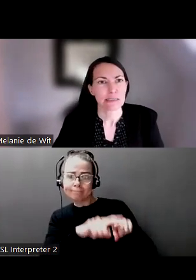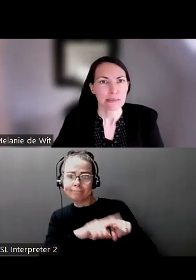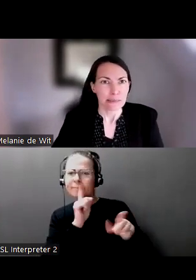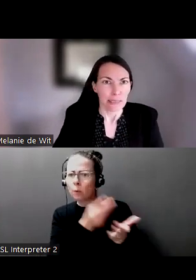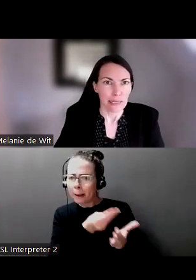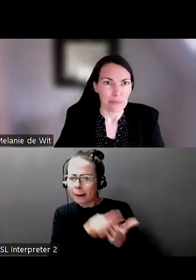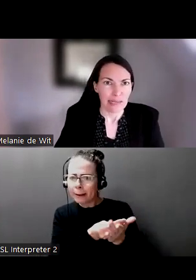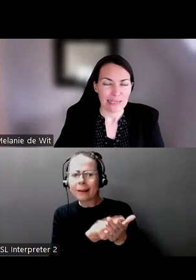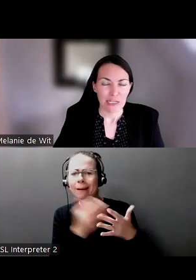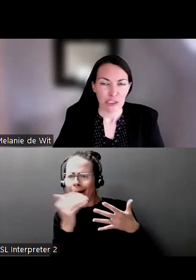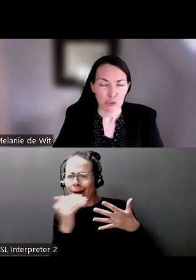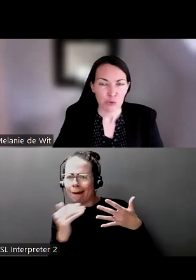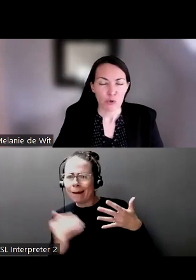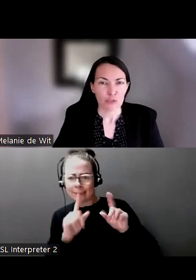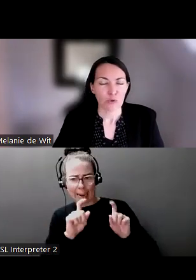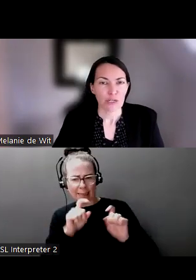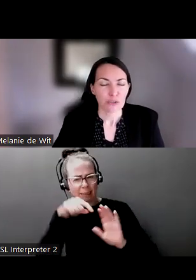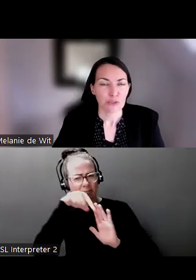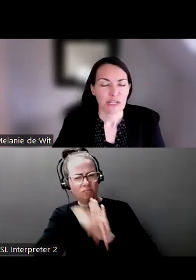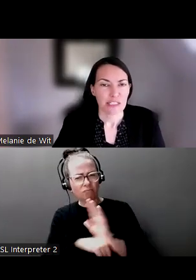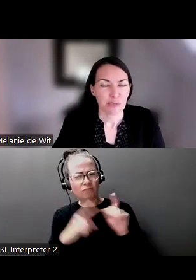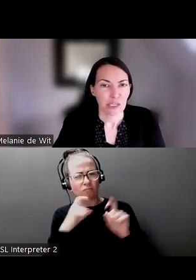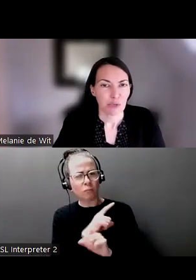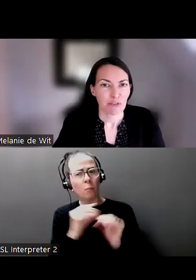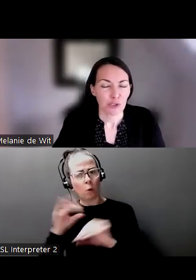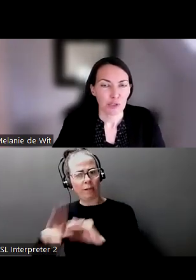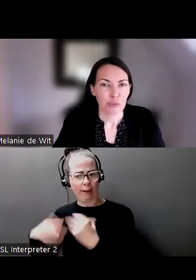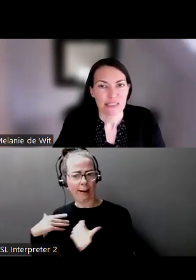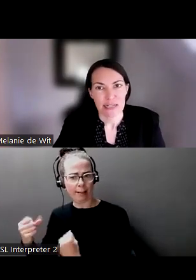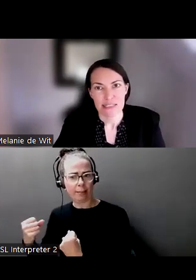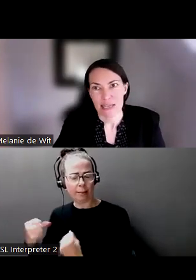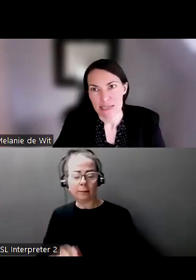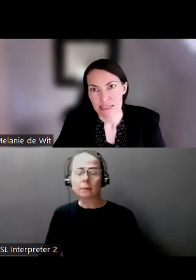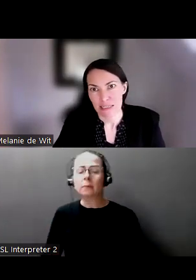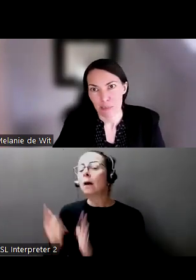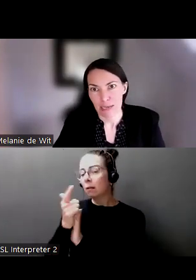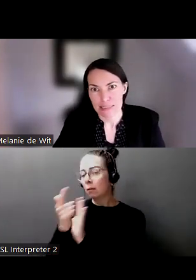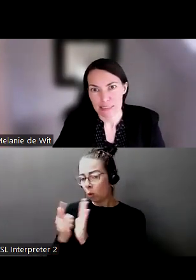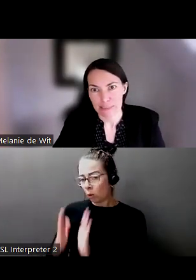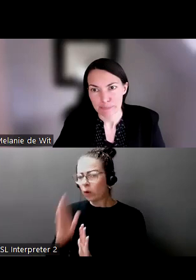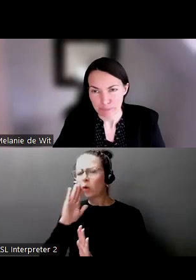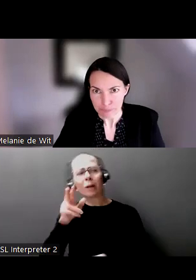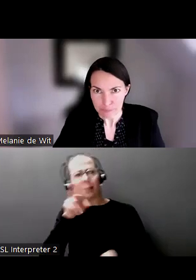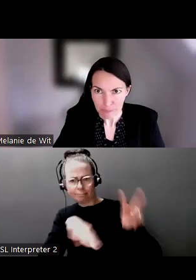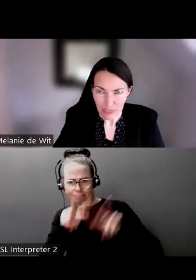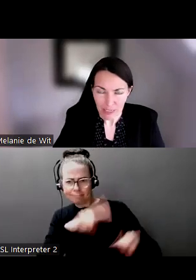exist. And again, you or the lawyer who does the POA for you will assess that